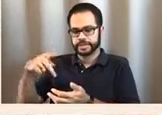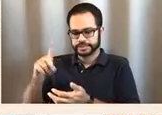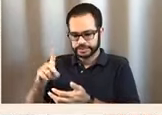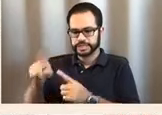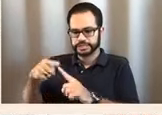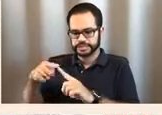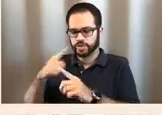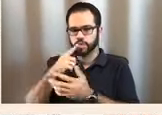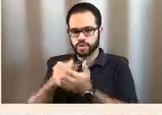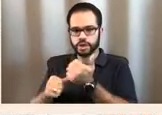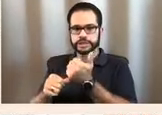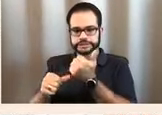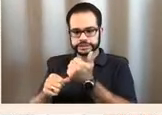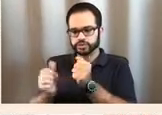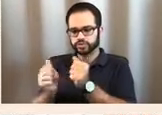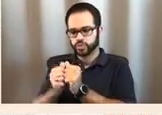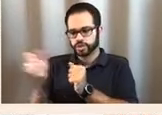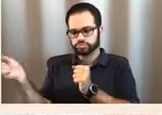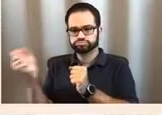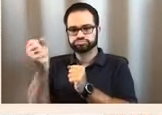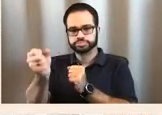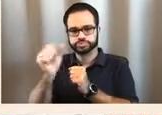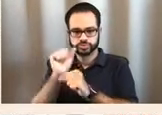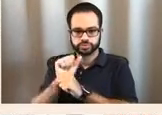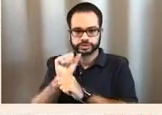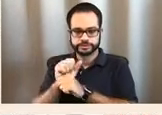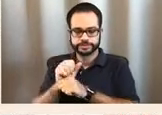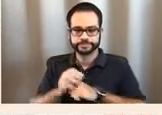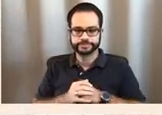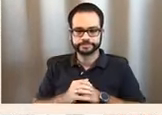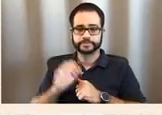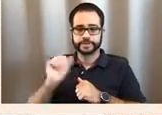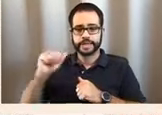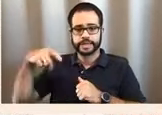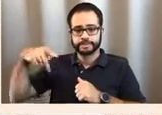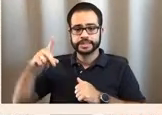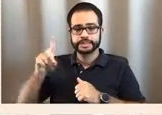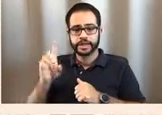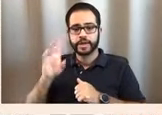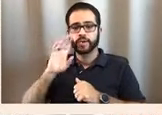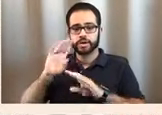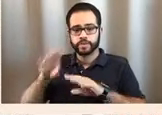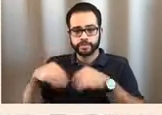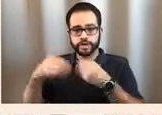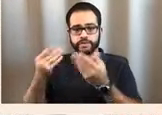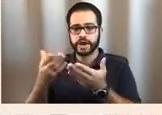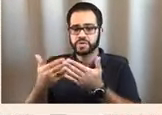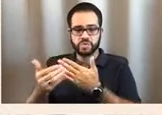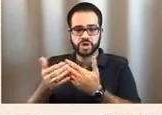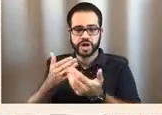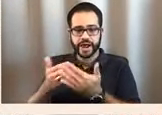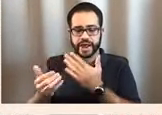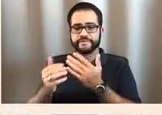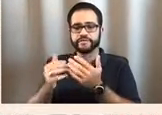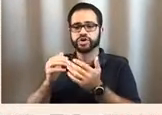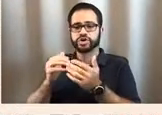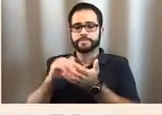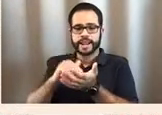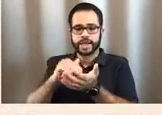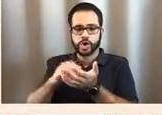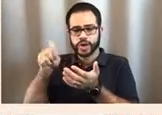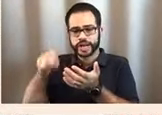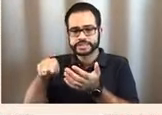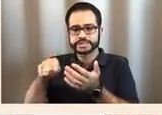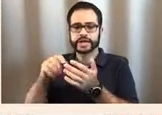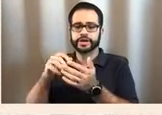with job placement. APD will provide the medically necessary and community-based services that allow the individual to